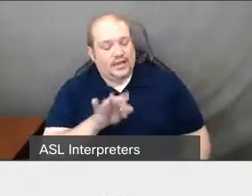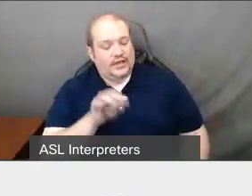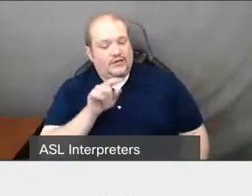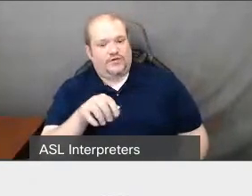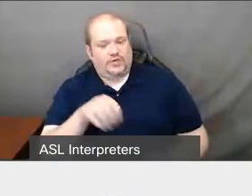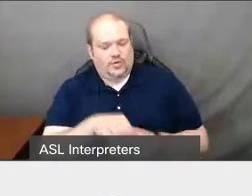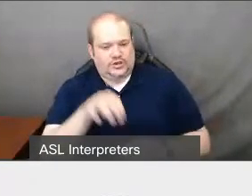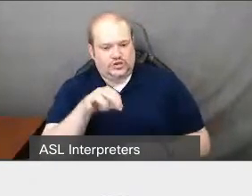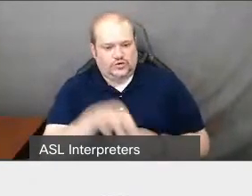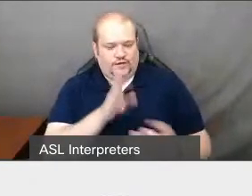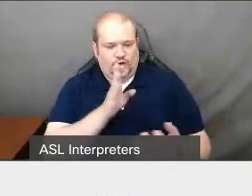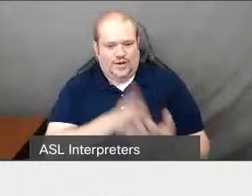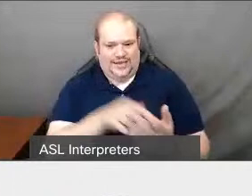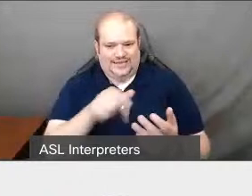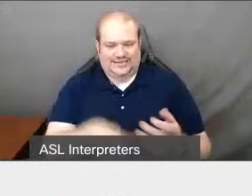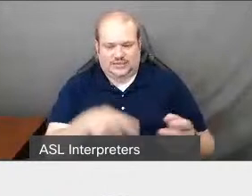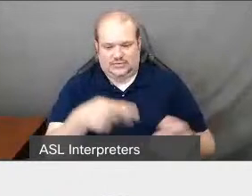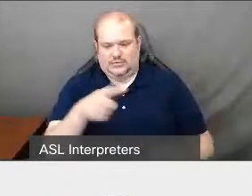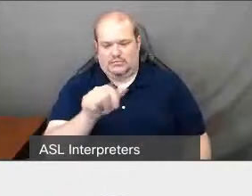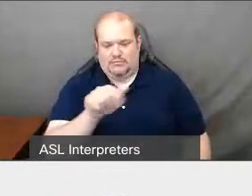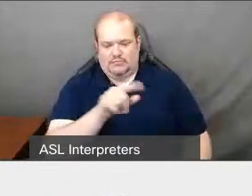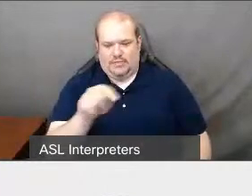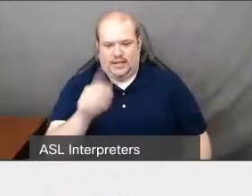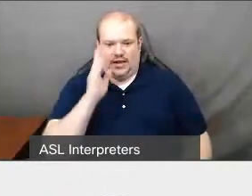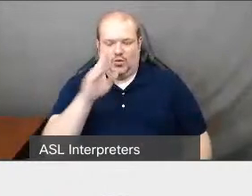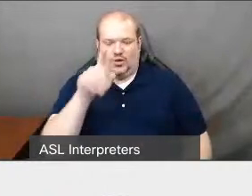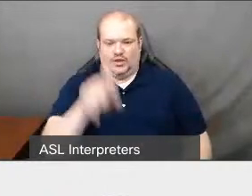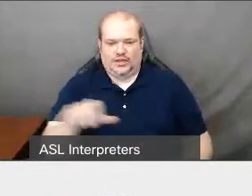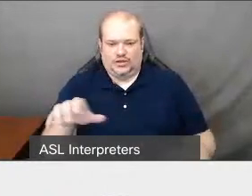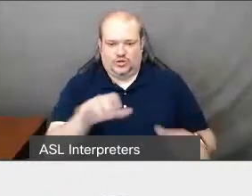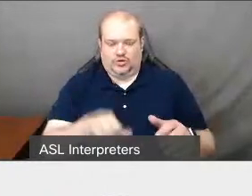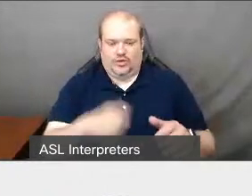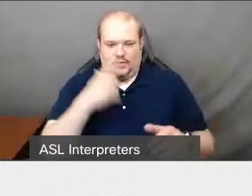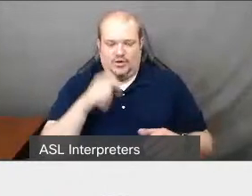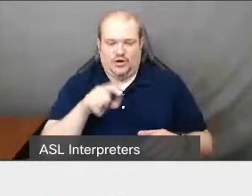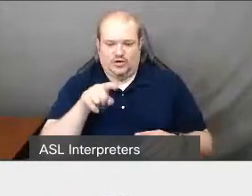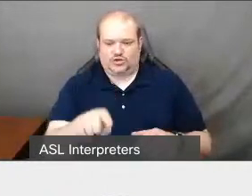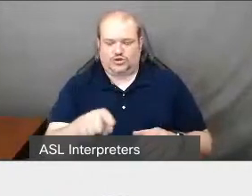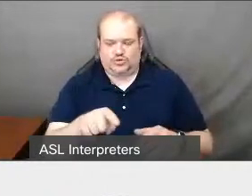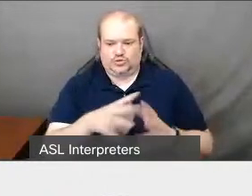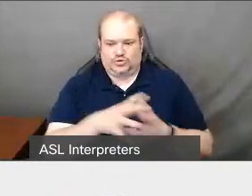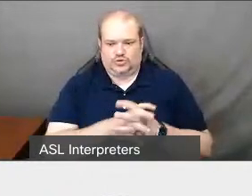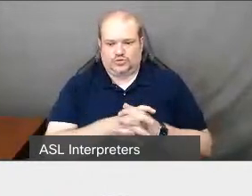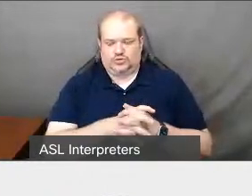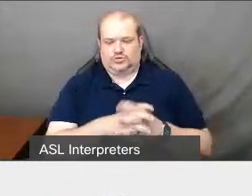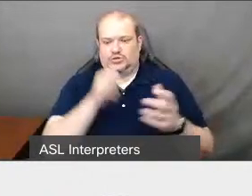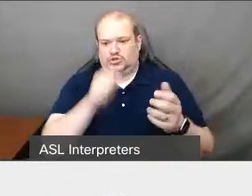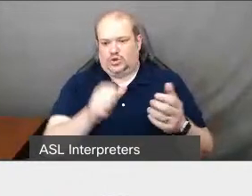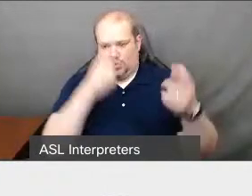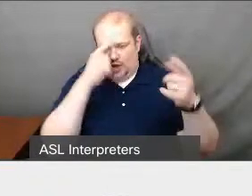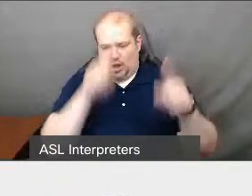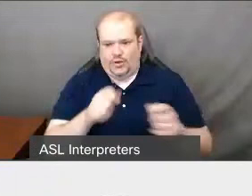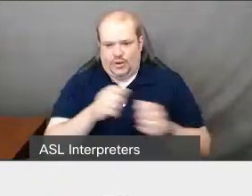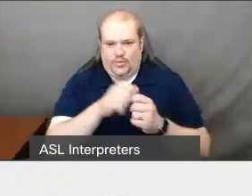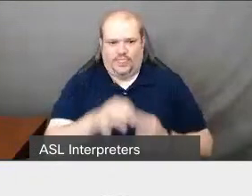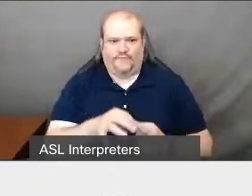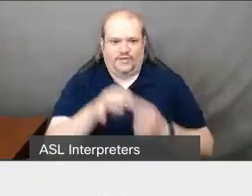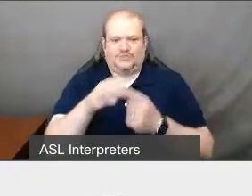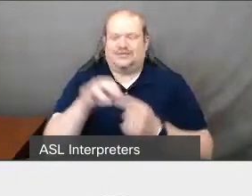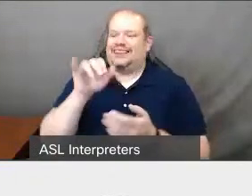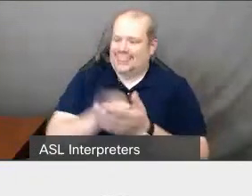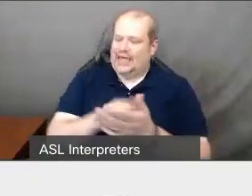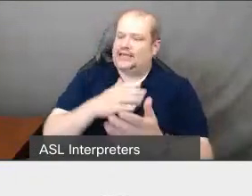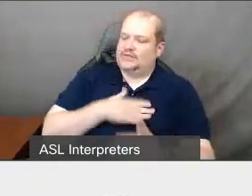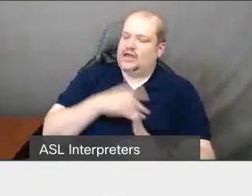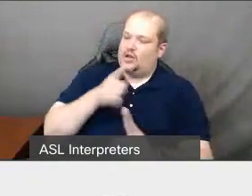wanted to vote against this plat, you would need to do so because you don't agree with the variances. Okay, that's